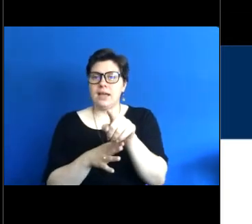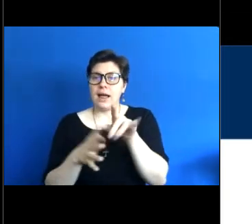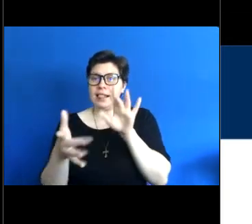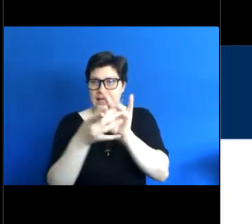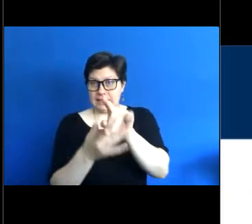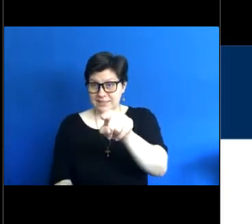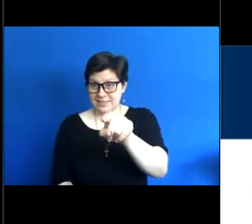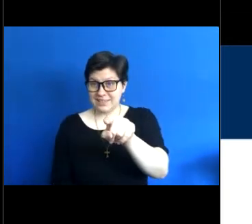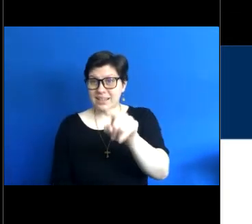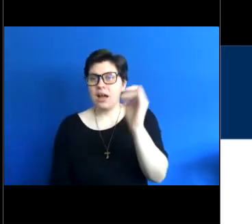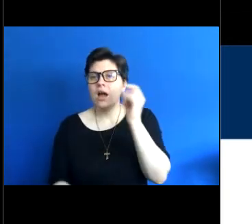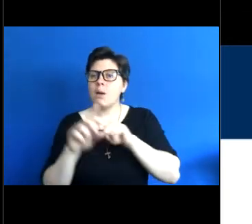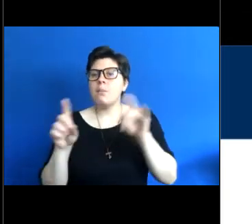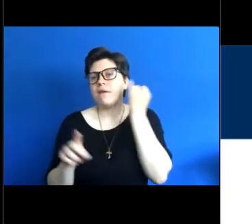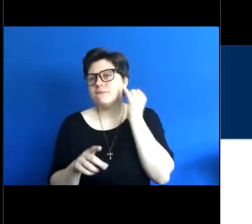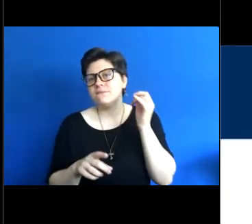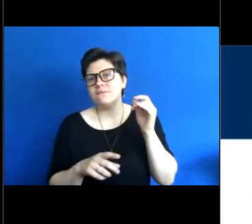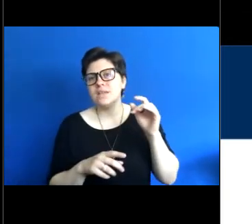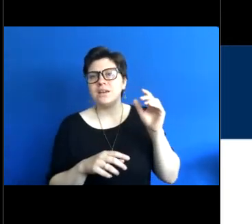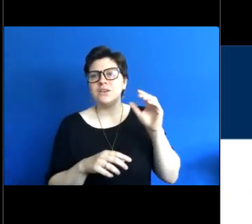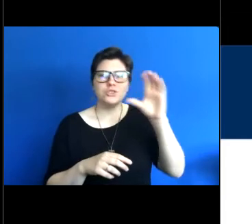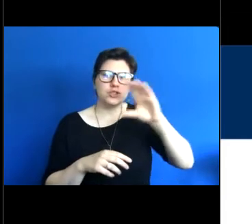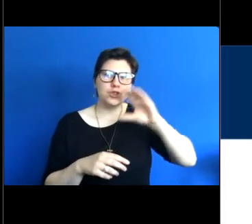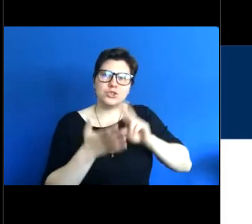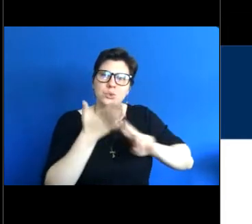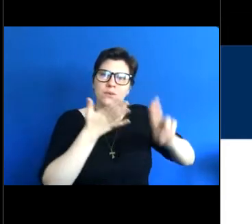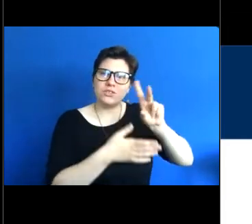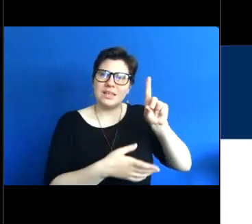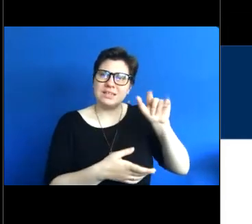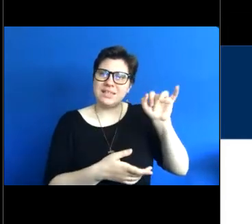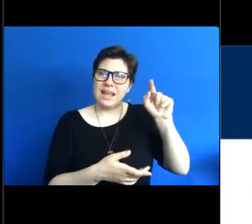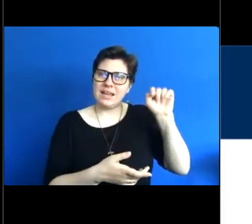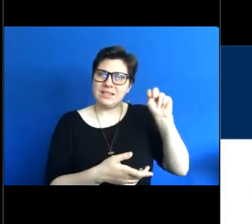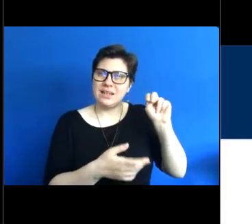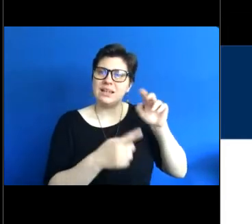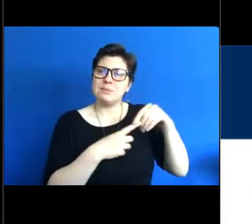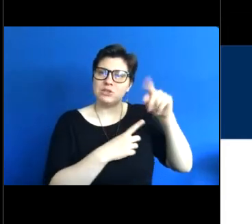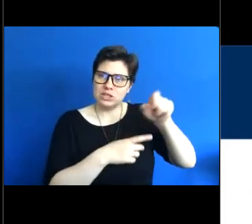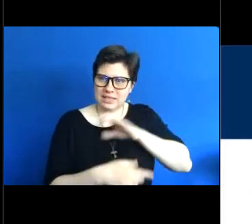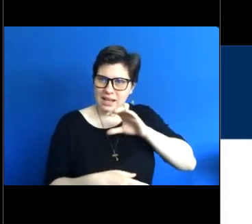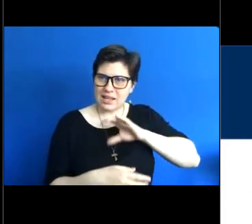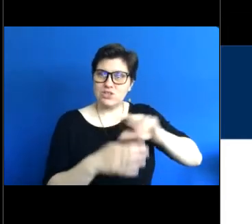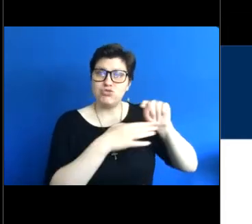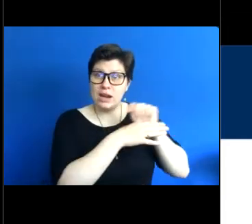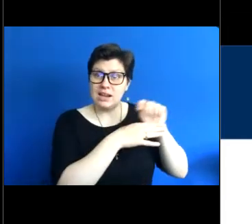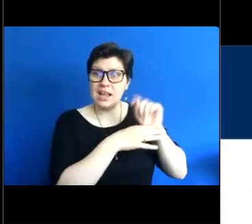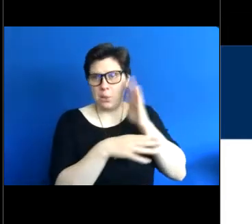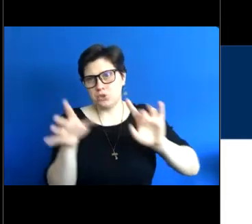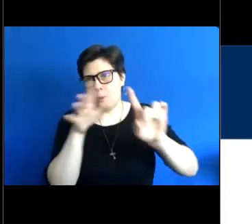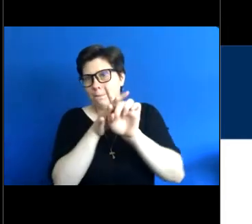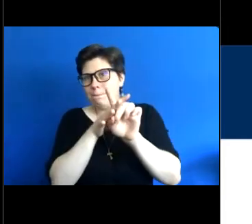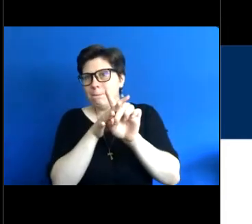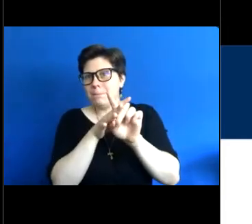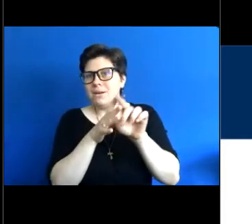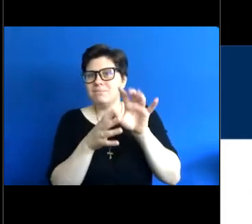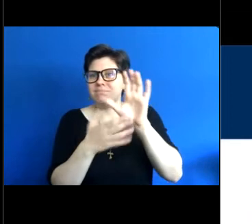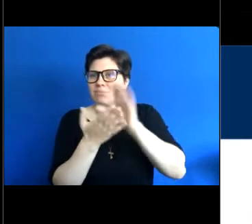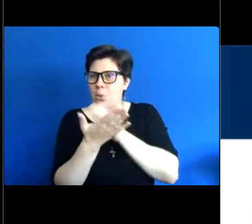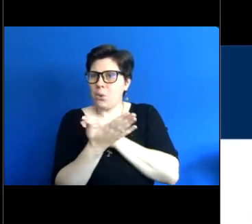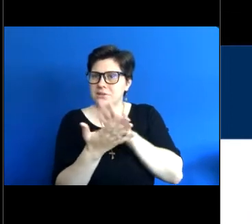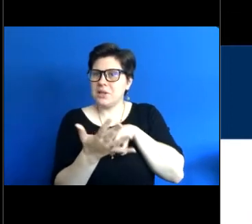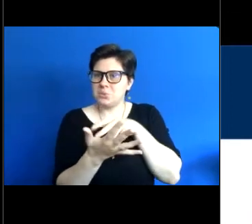but if you did a search on University of Dayton Special Needs Catechist Training, that would certainly come up for their course schedule.